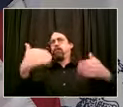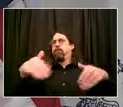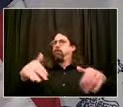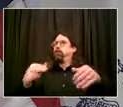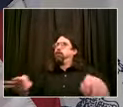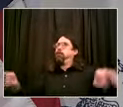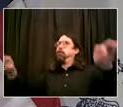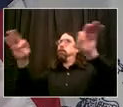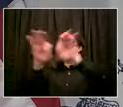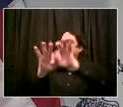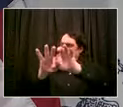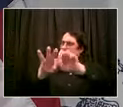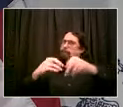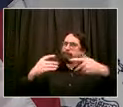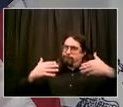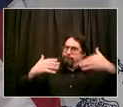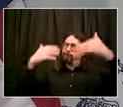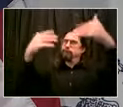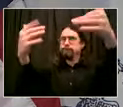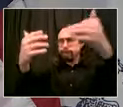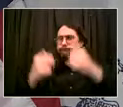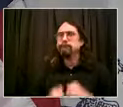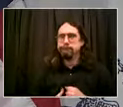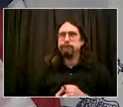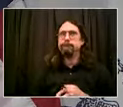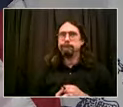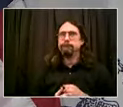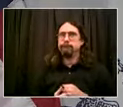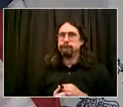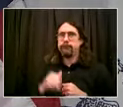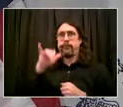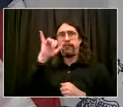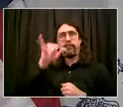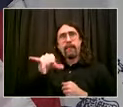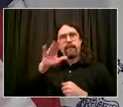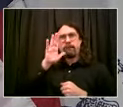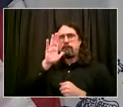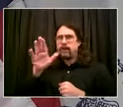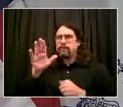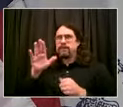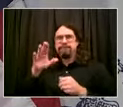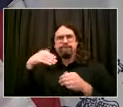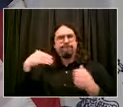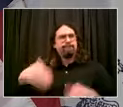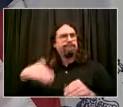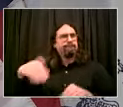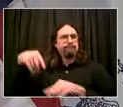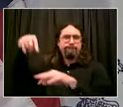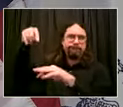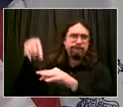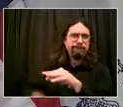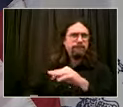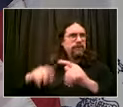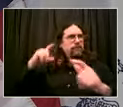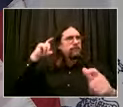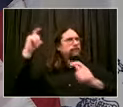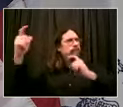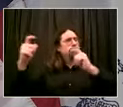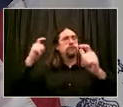see us build very, very intensely. There was a review after the very painful, horrible incident in